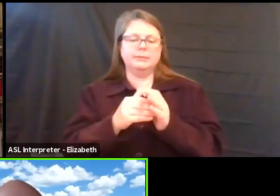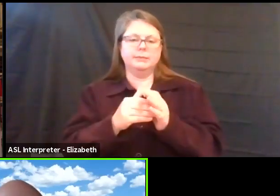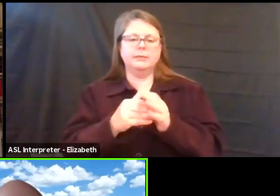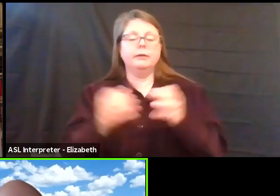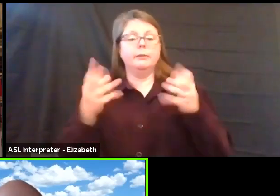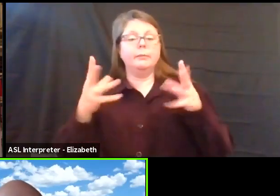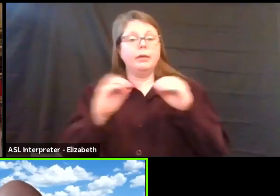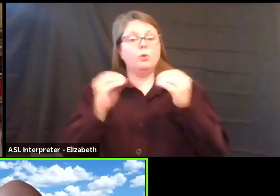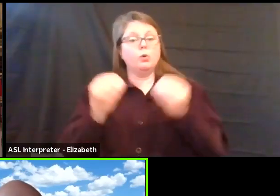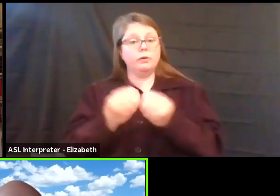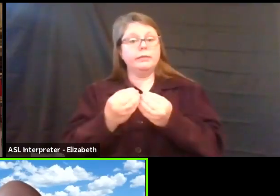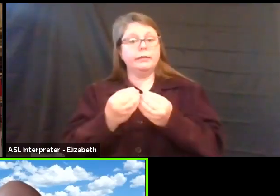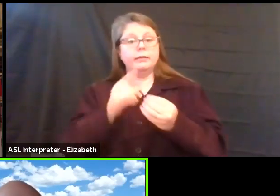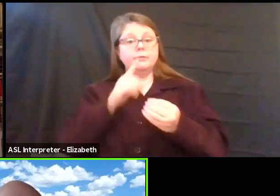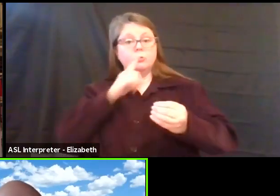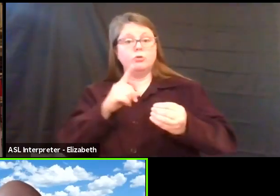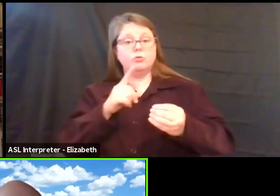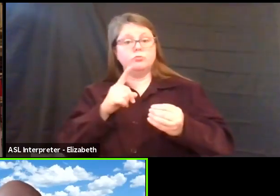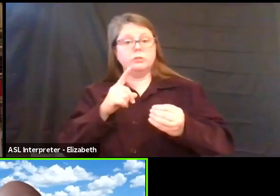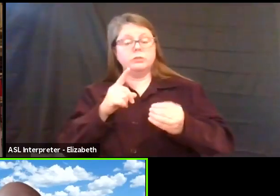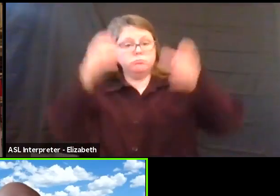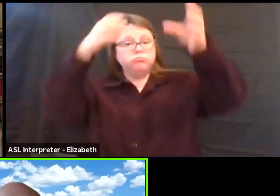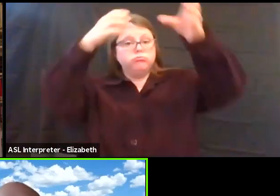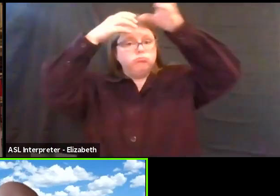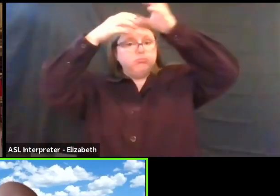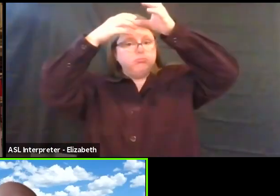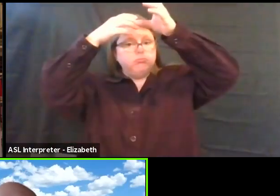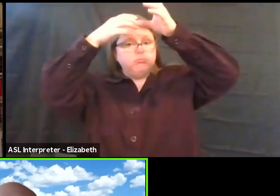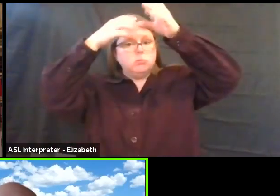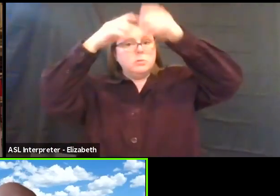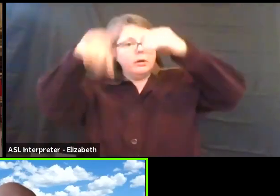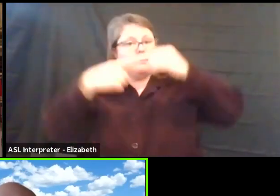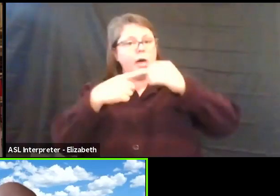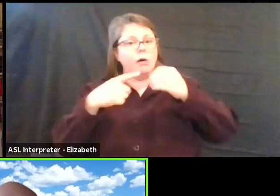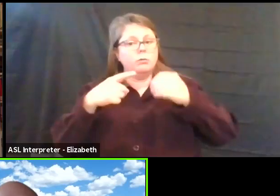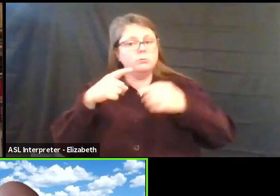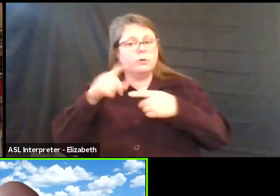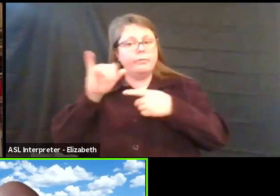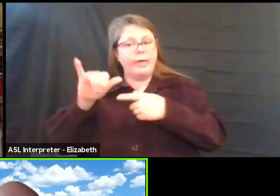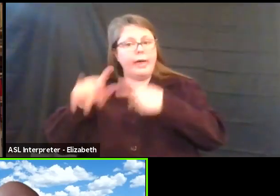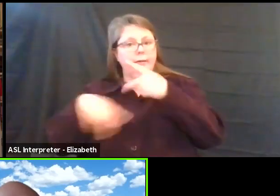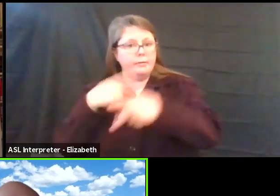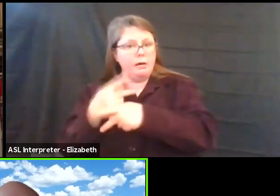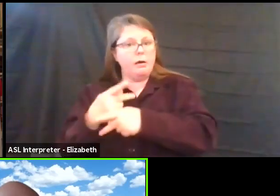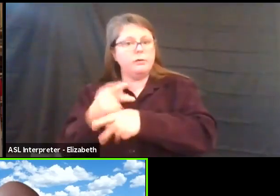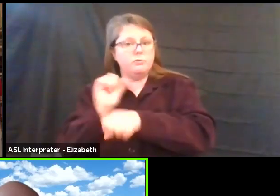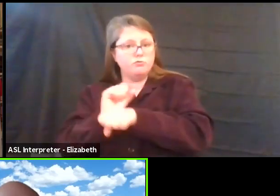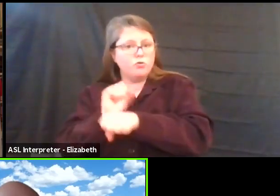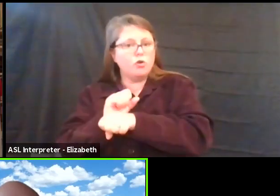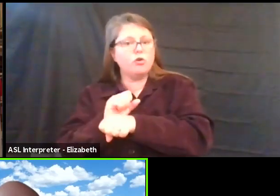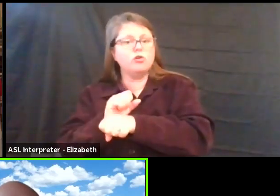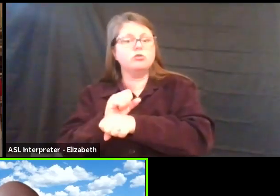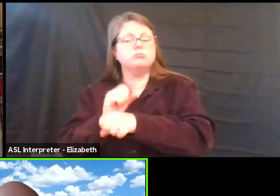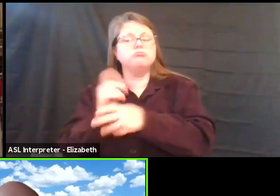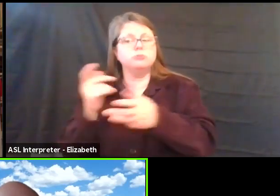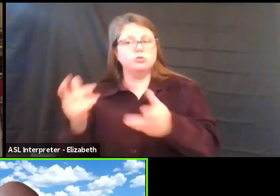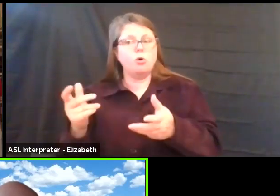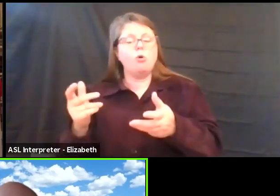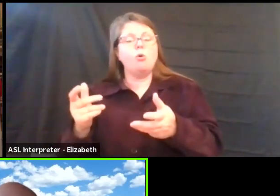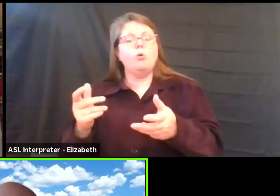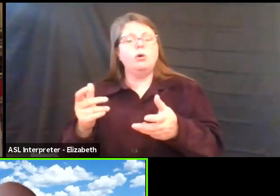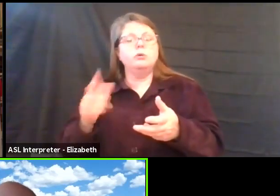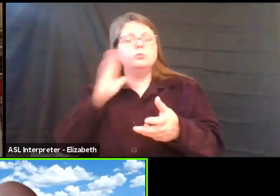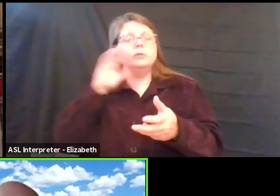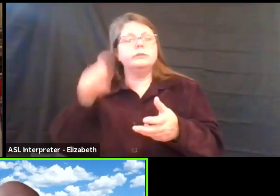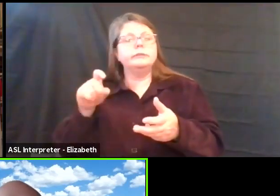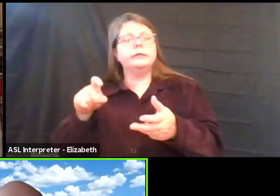quite skilled at this and understand the work. And so it's a matter of just getting those identified and